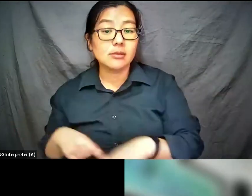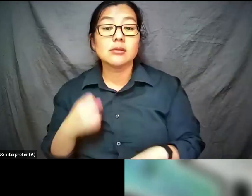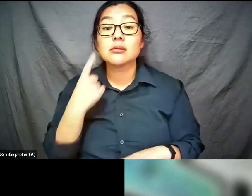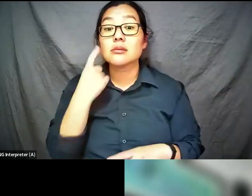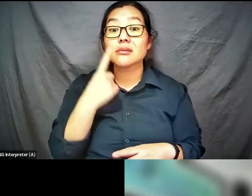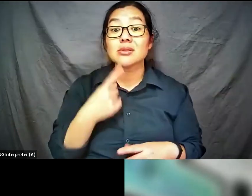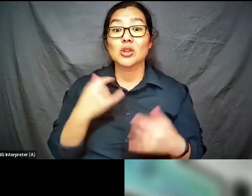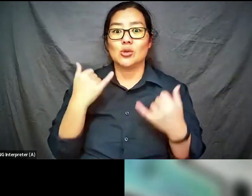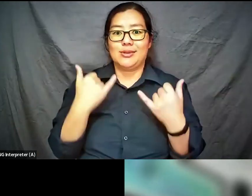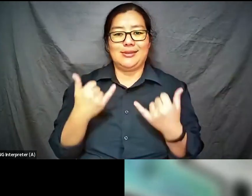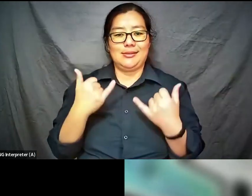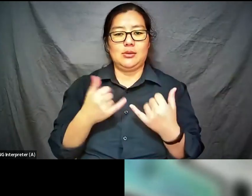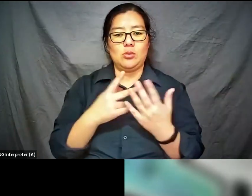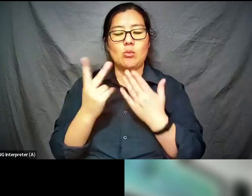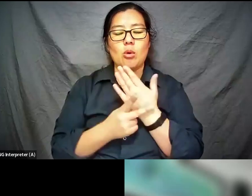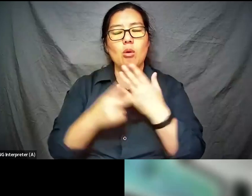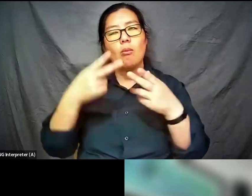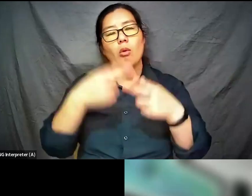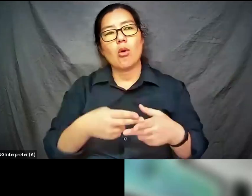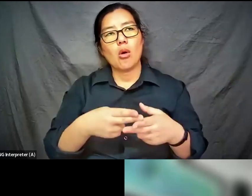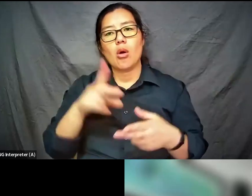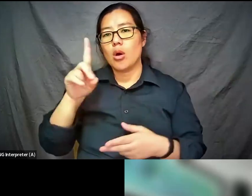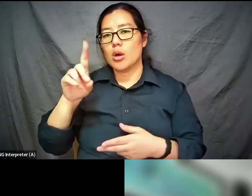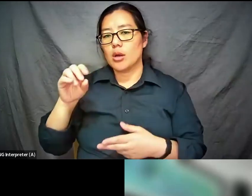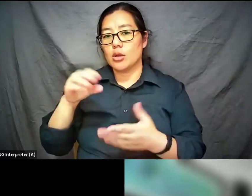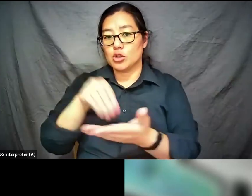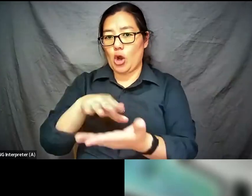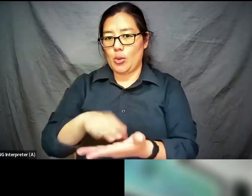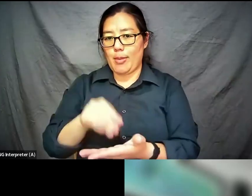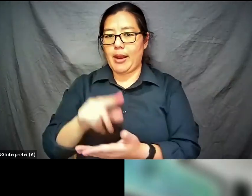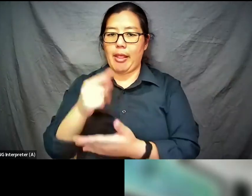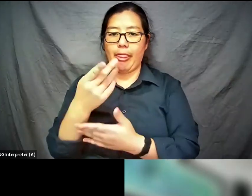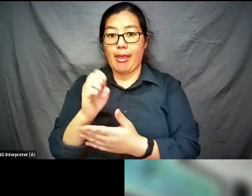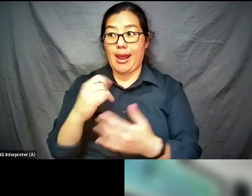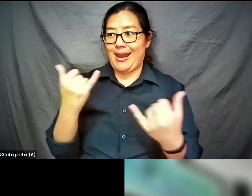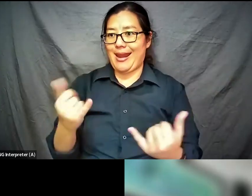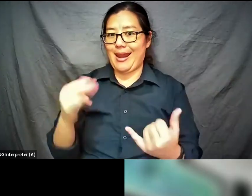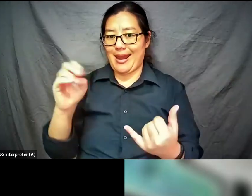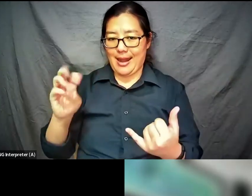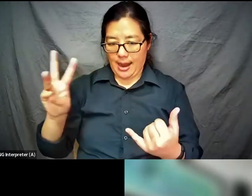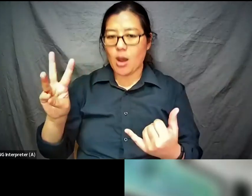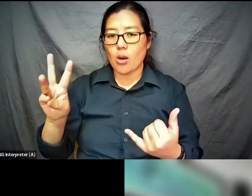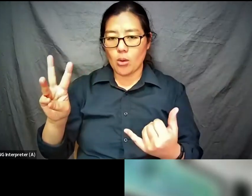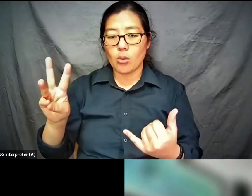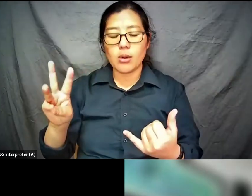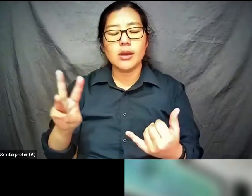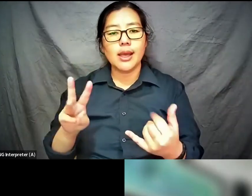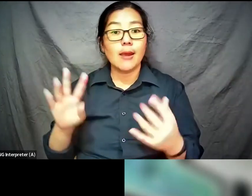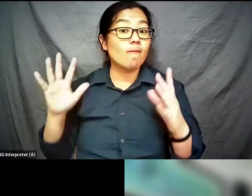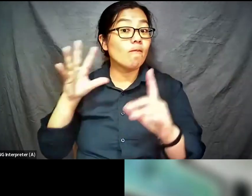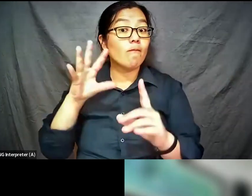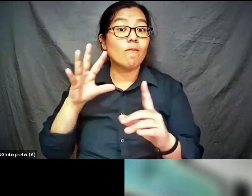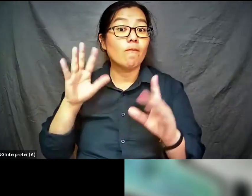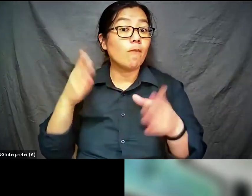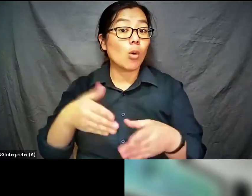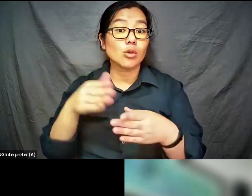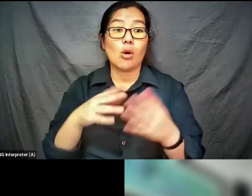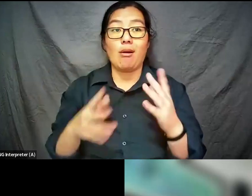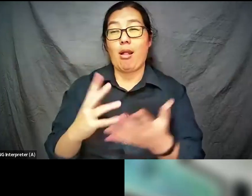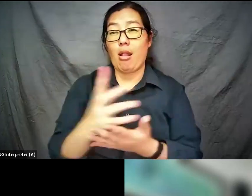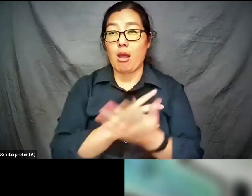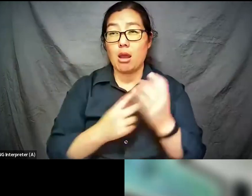not either erased or misinterpreted by people who weren't there or who aren't us. But I would love